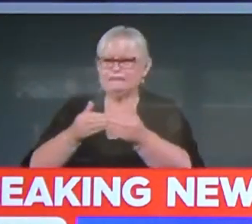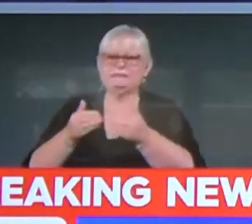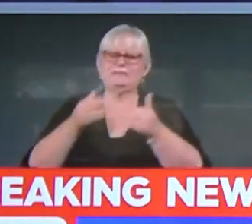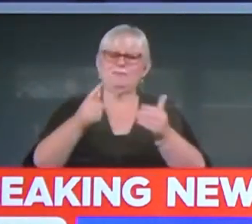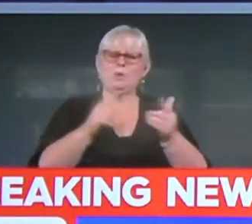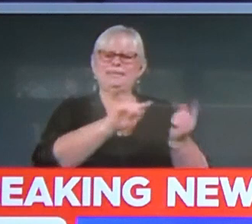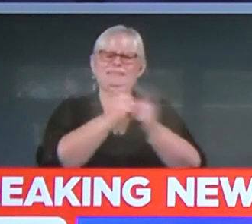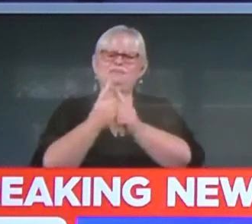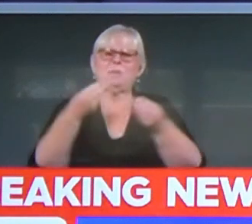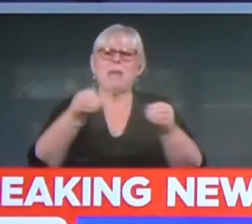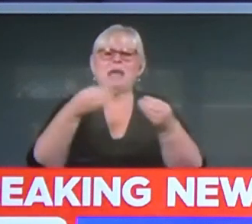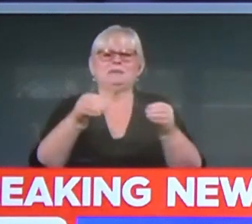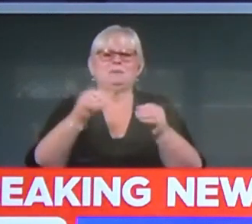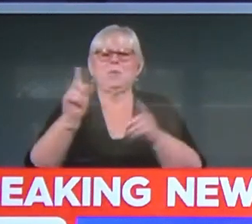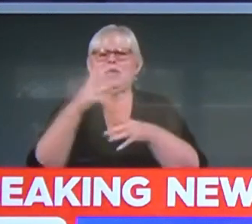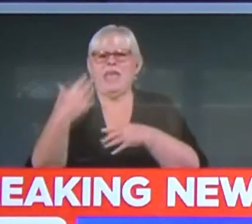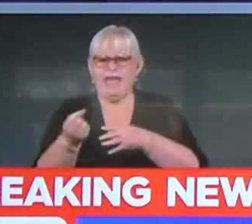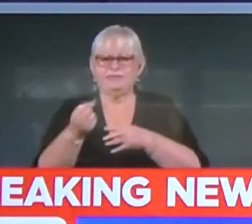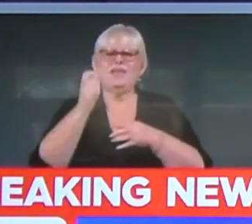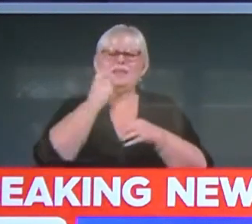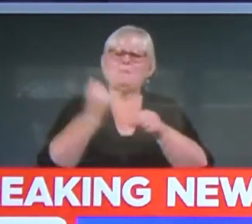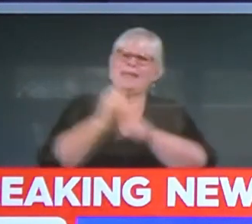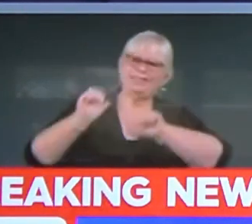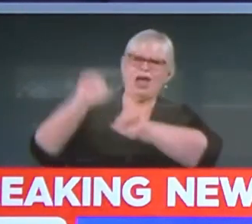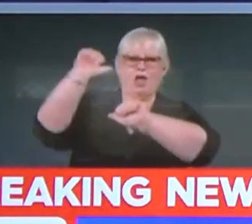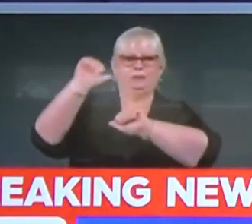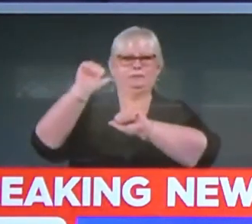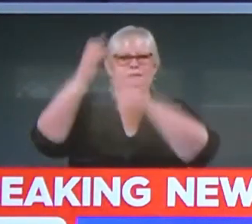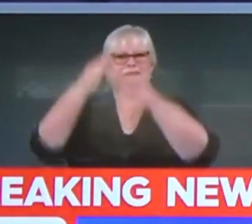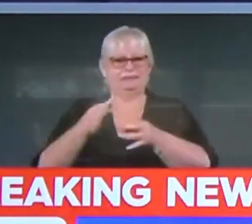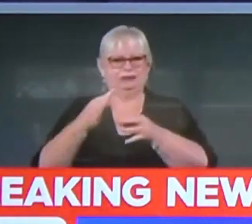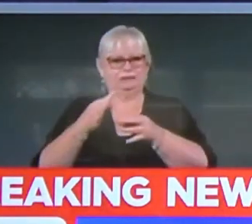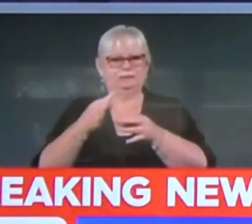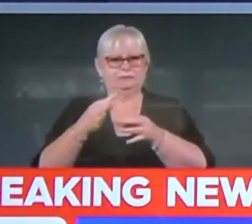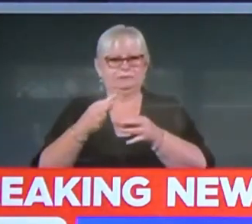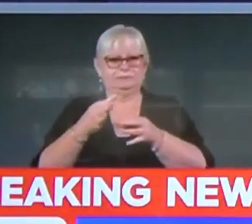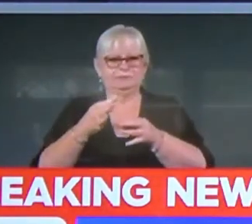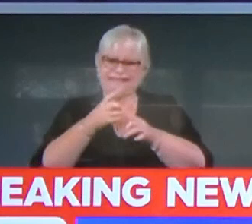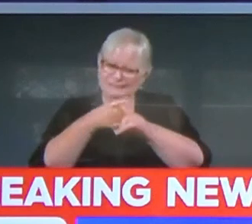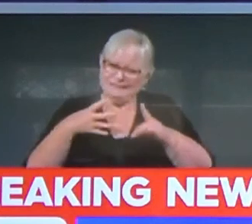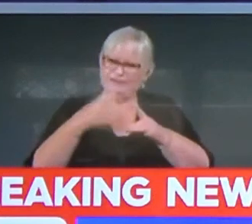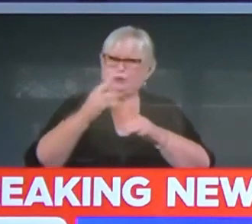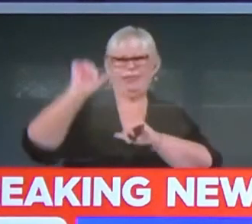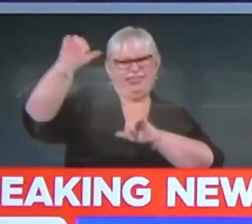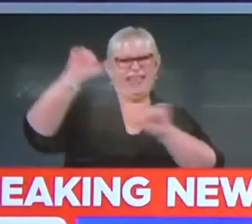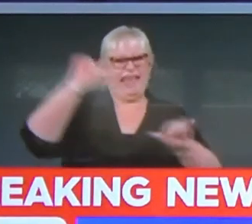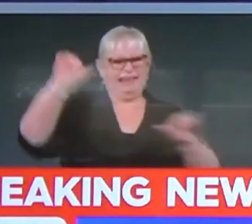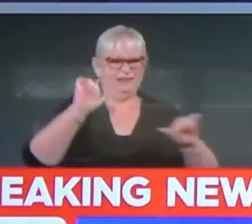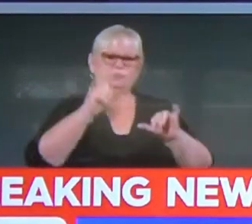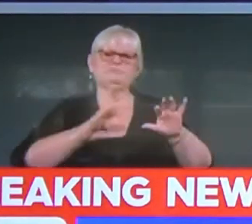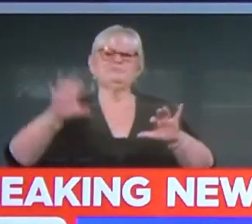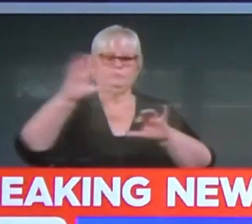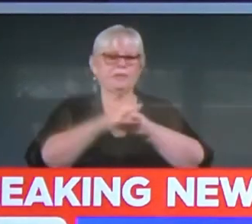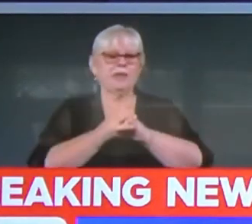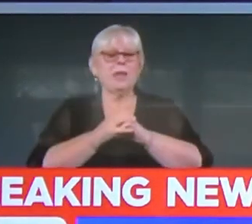terms of the types of markets they have, and they'll be making those decisions specific to their states and territories.